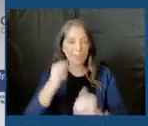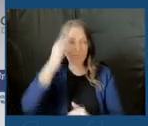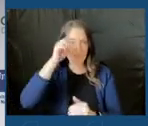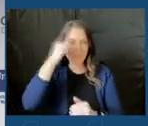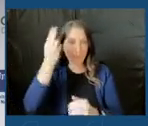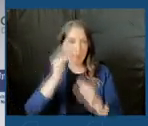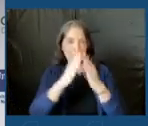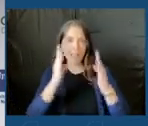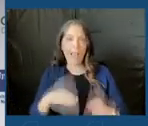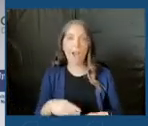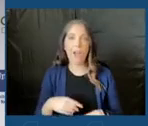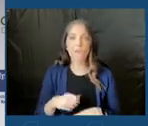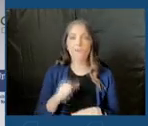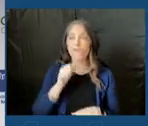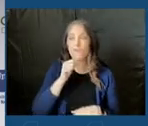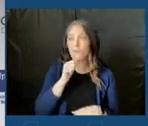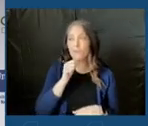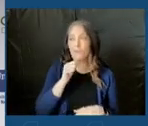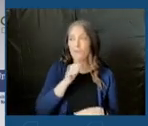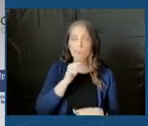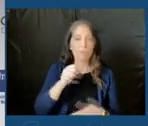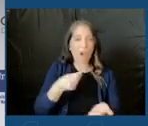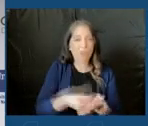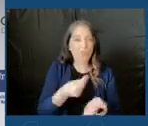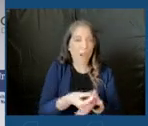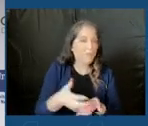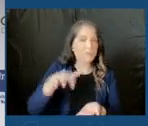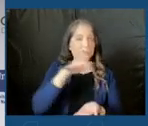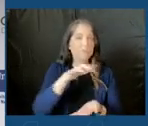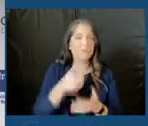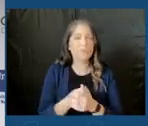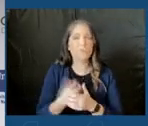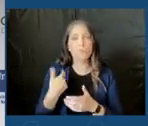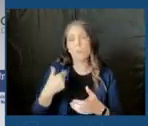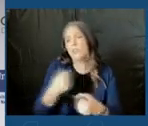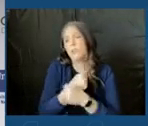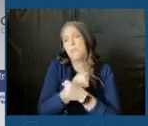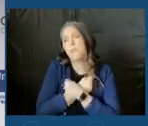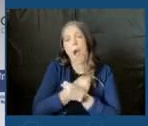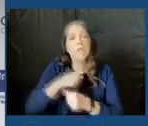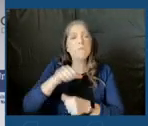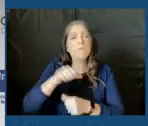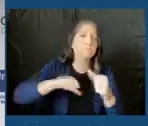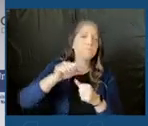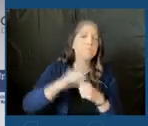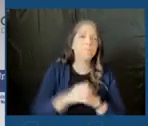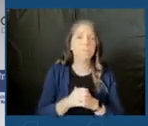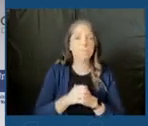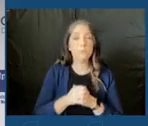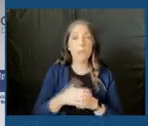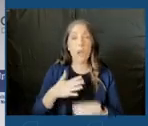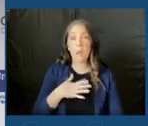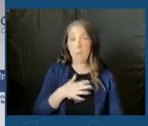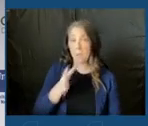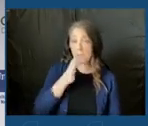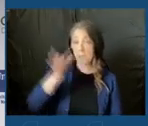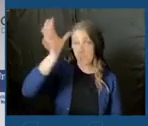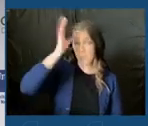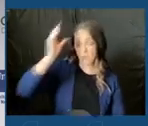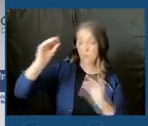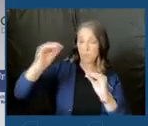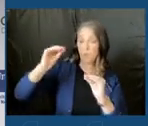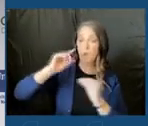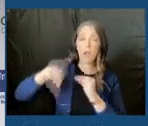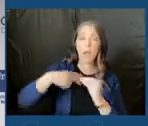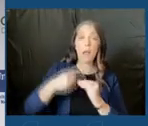get our clothes at used clothing stores. We didn't know, we just loved each other. We were a big family. But my parents taught us about Dr.